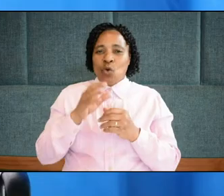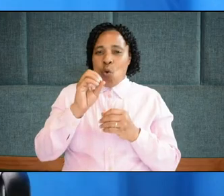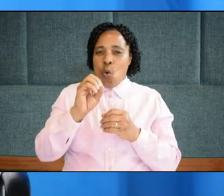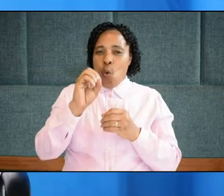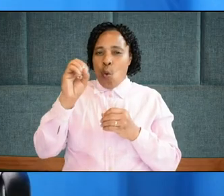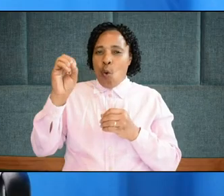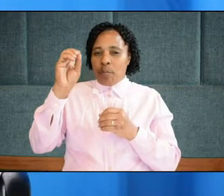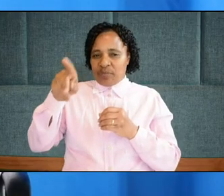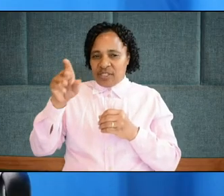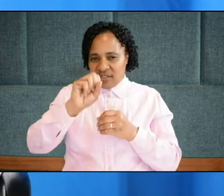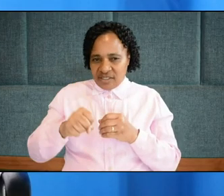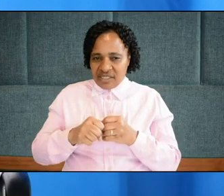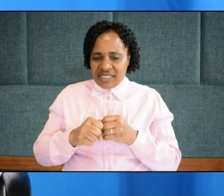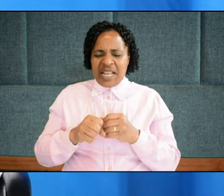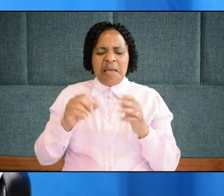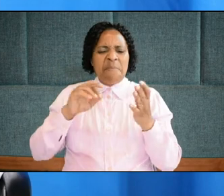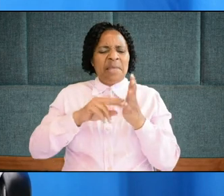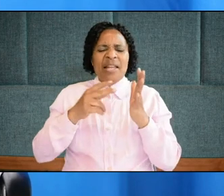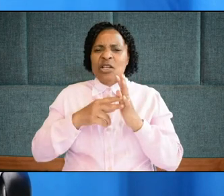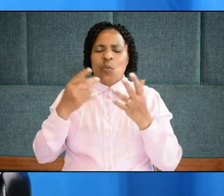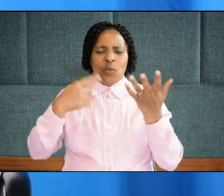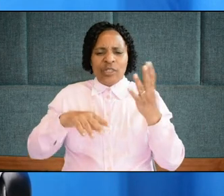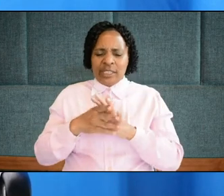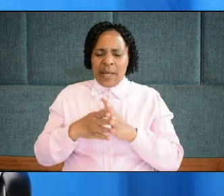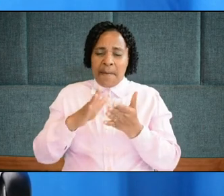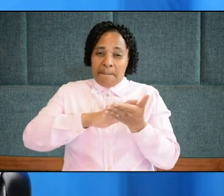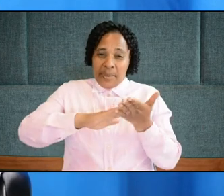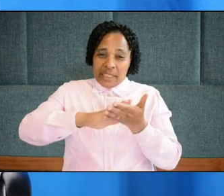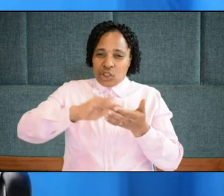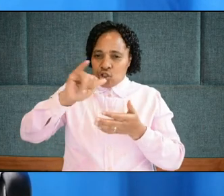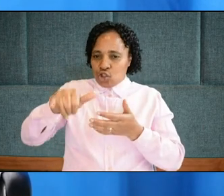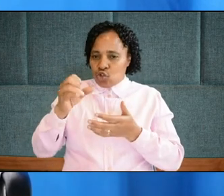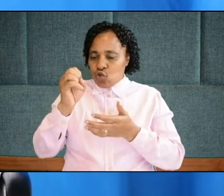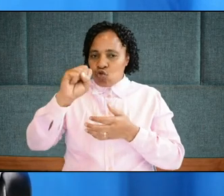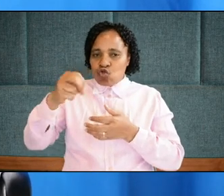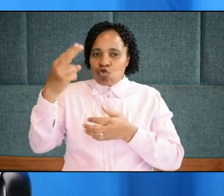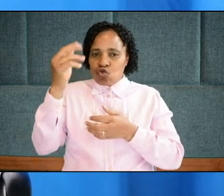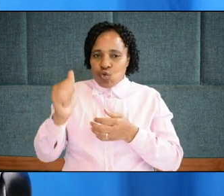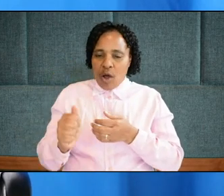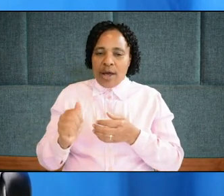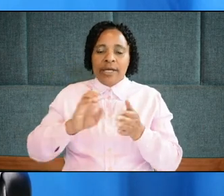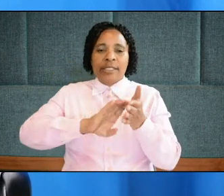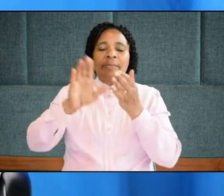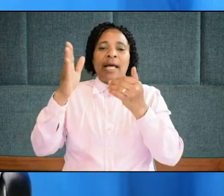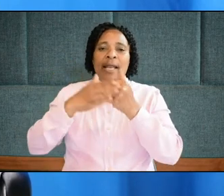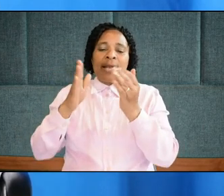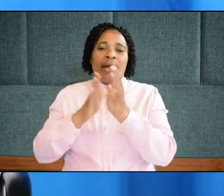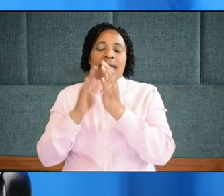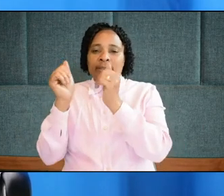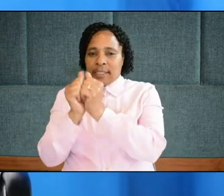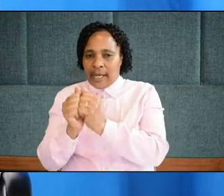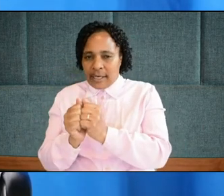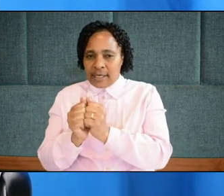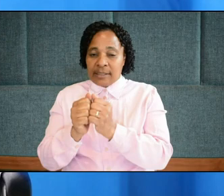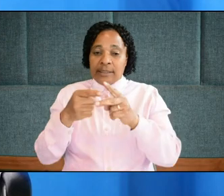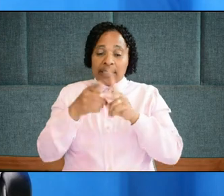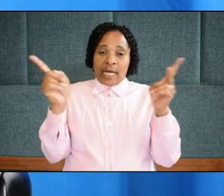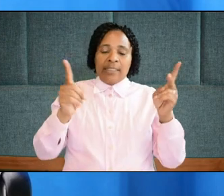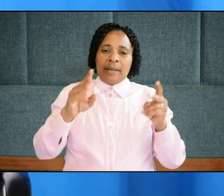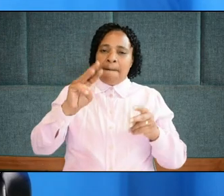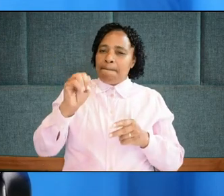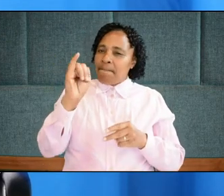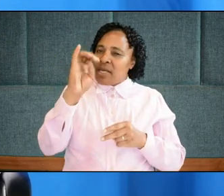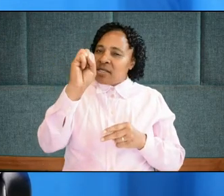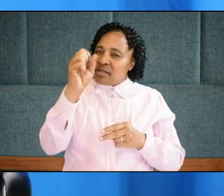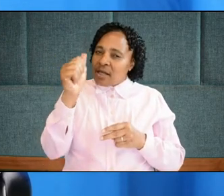lesson. The lesson will be based on Joshua chapters 9 and 10. As we begin, I'd like Misati